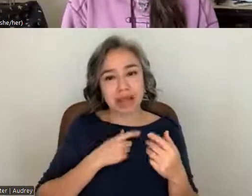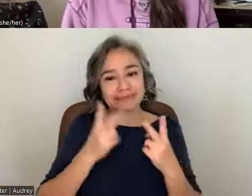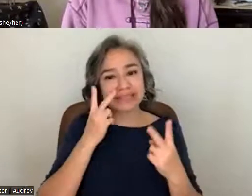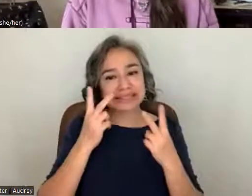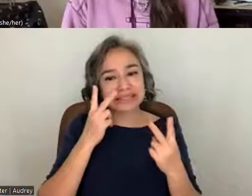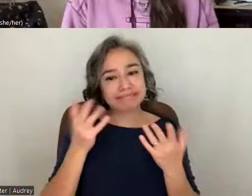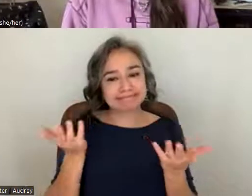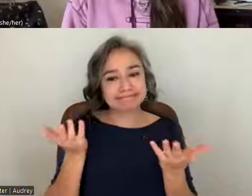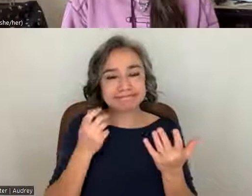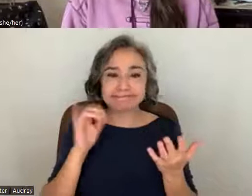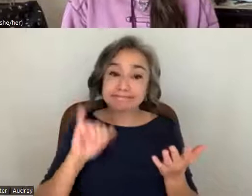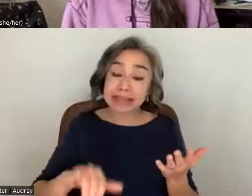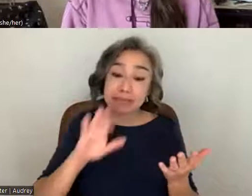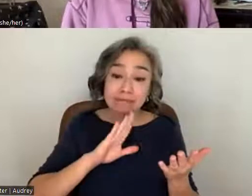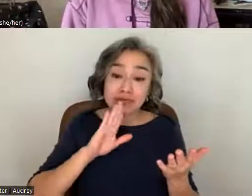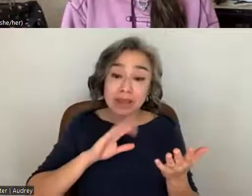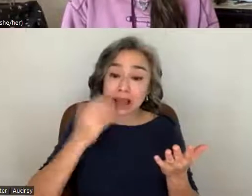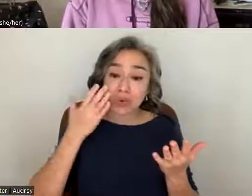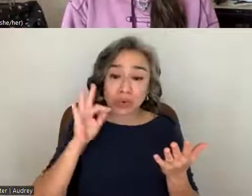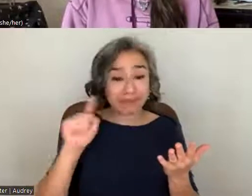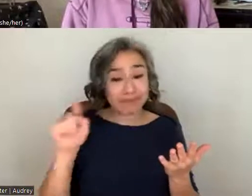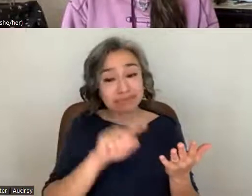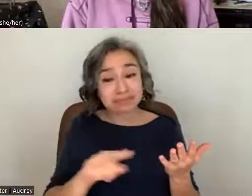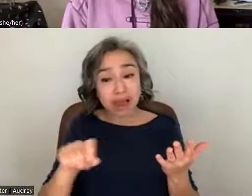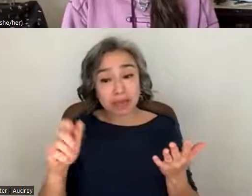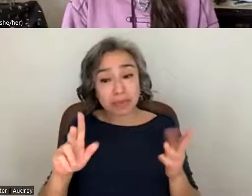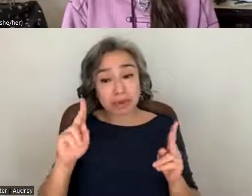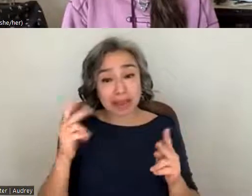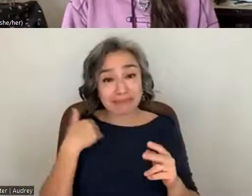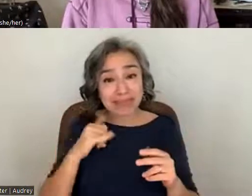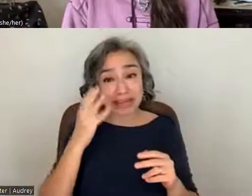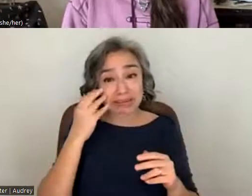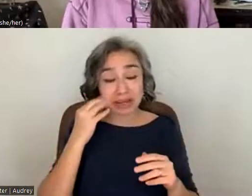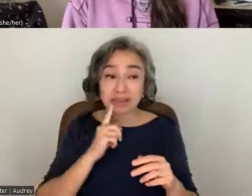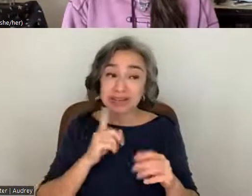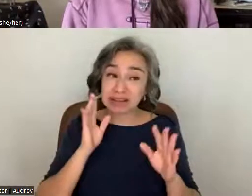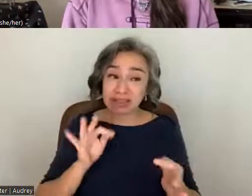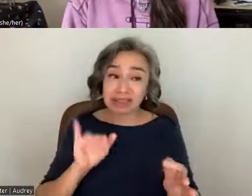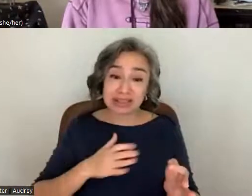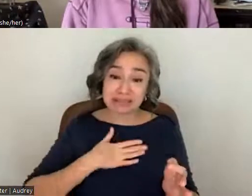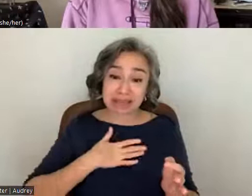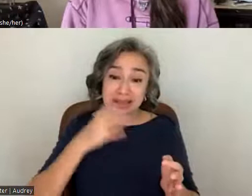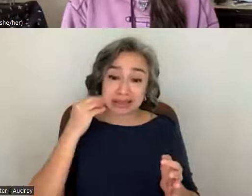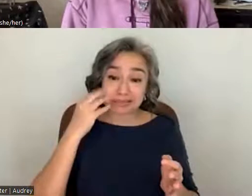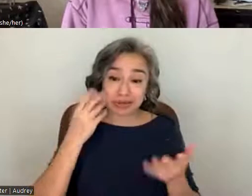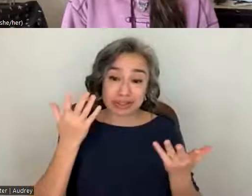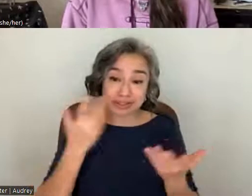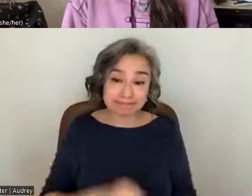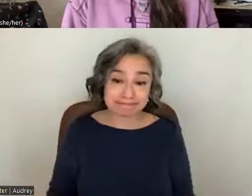really frustrating. I don't know if other people have had that experience, but that's definitely been my experience.